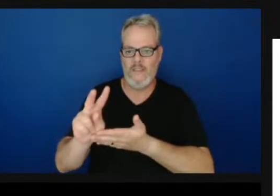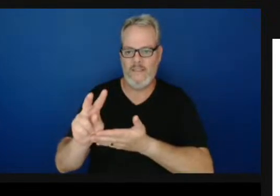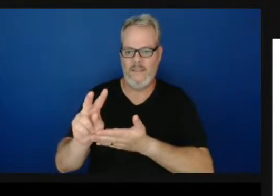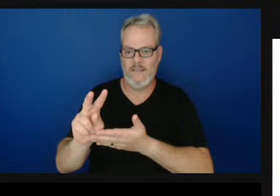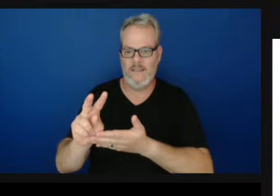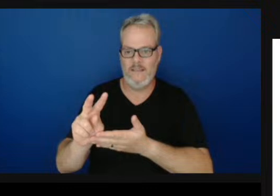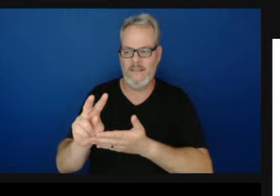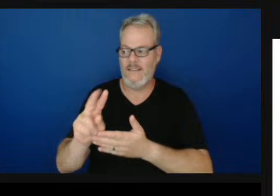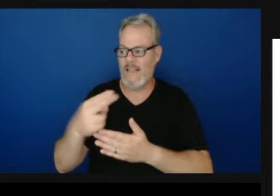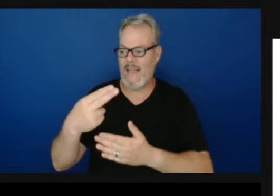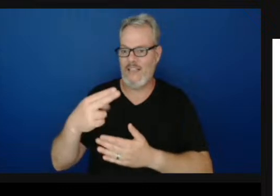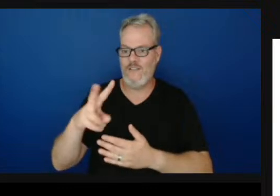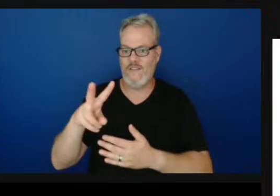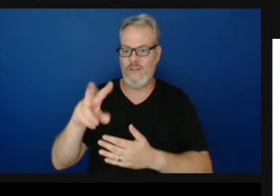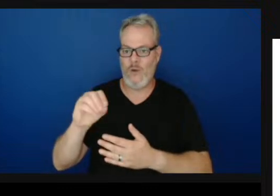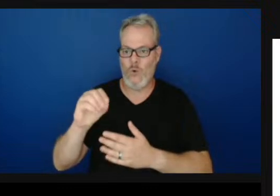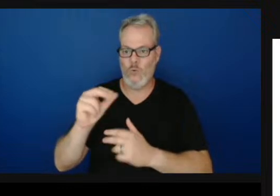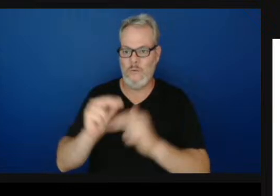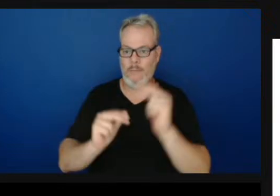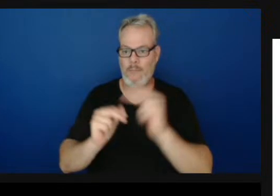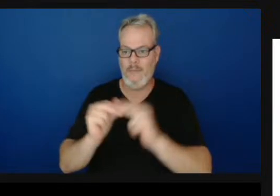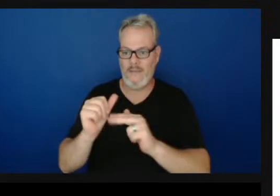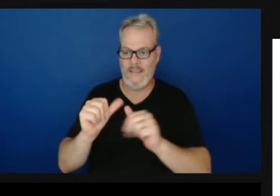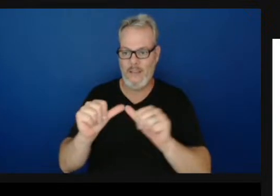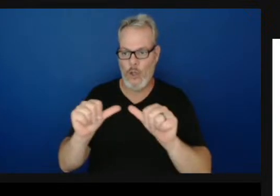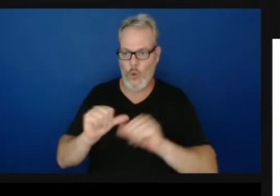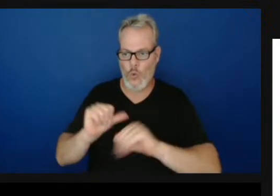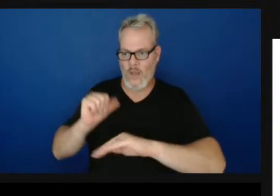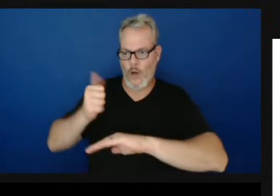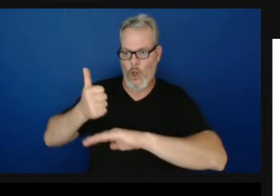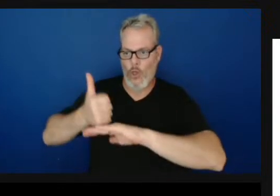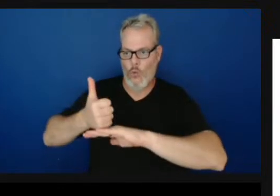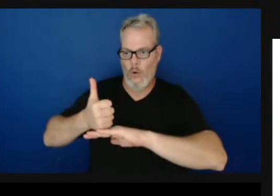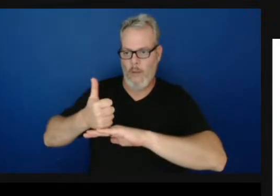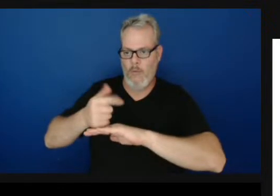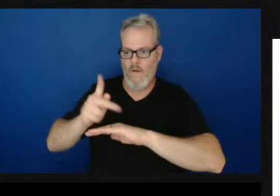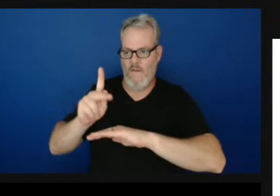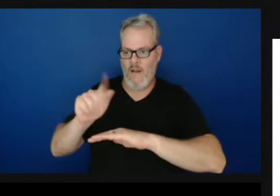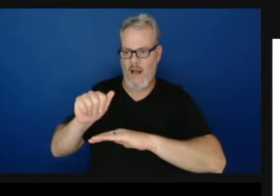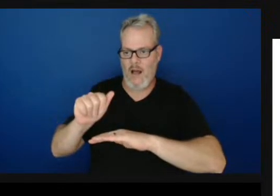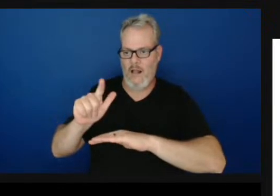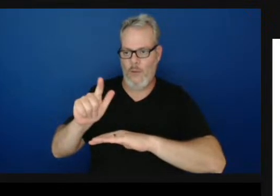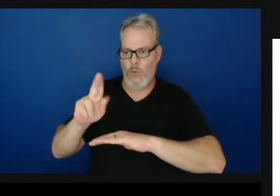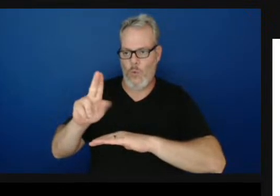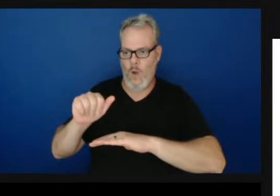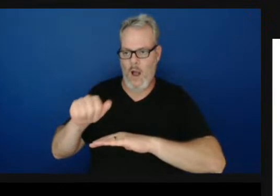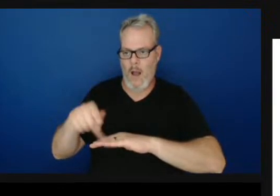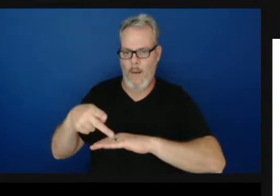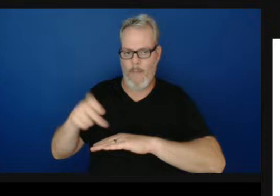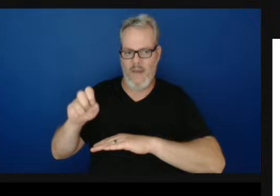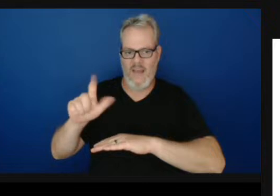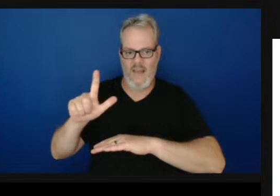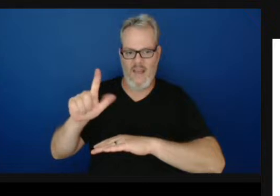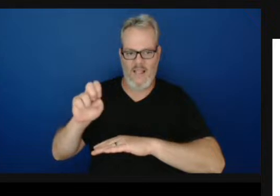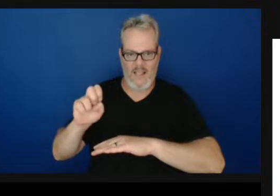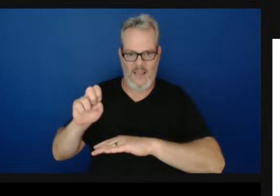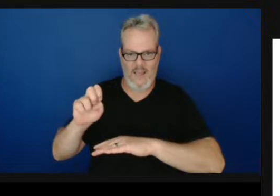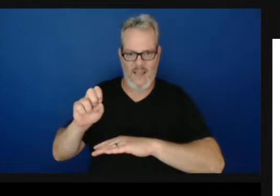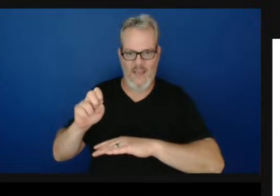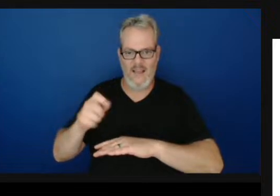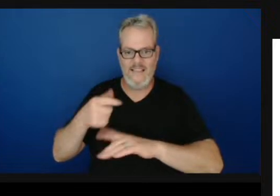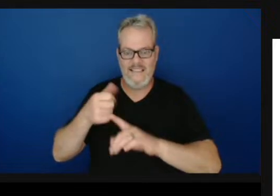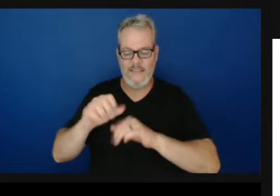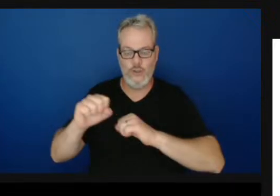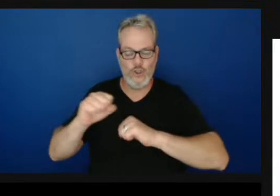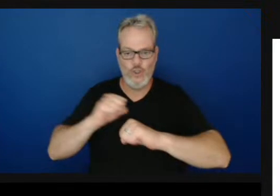HVO's building, located on the rim of Pele, the name for Kilauea summit crater, was being shaken